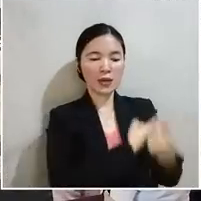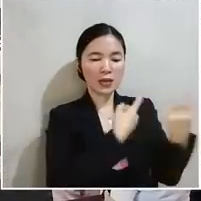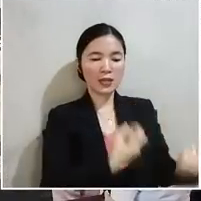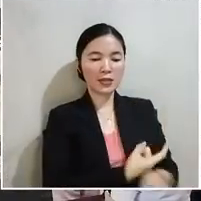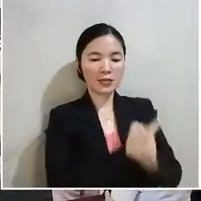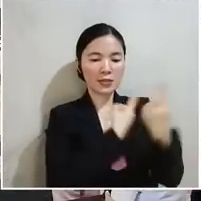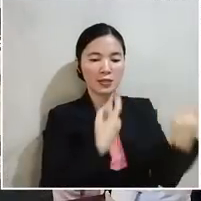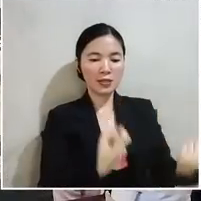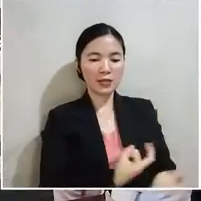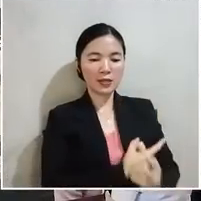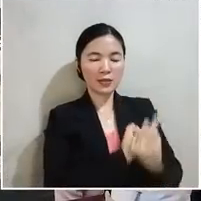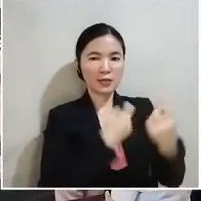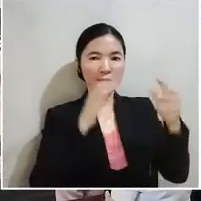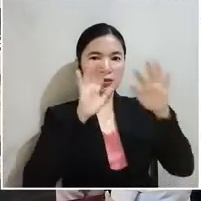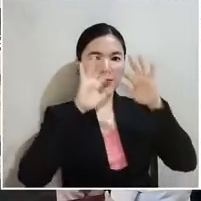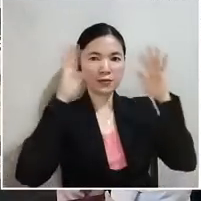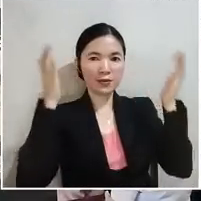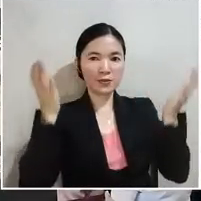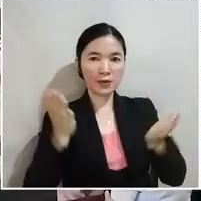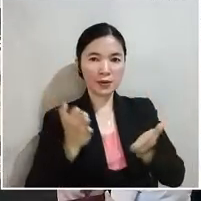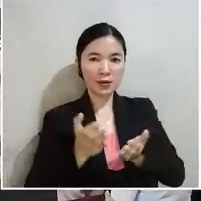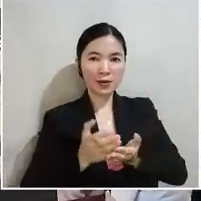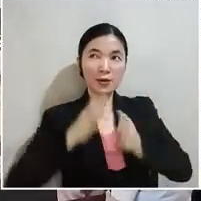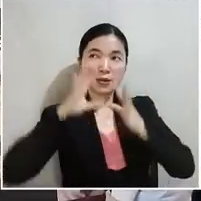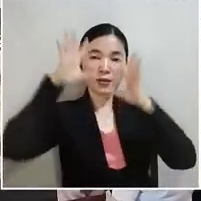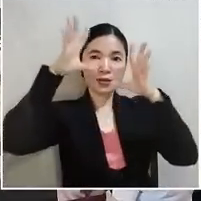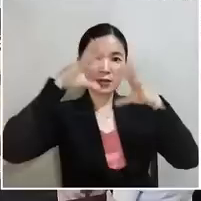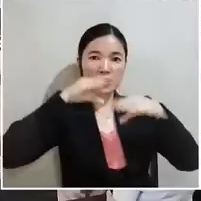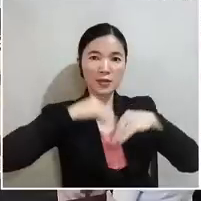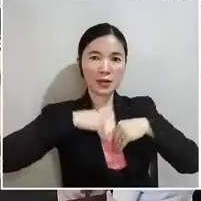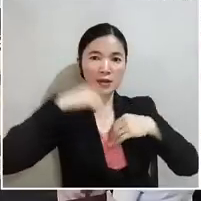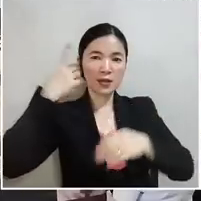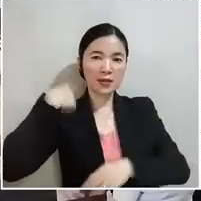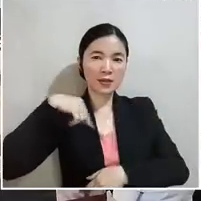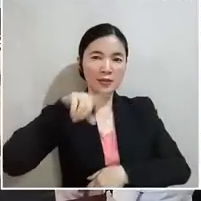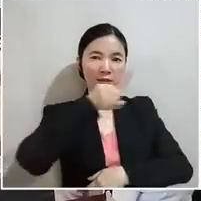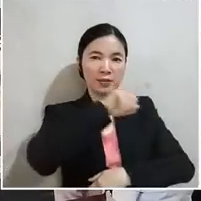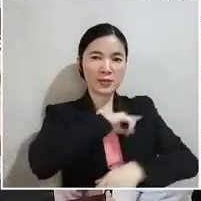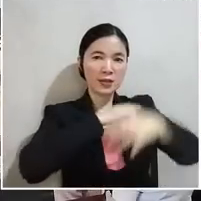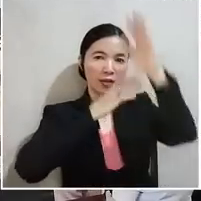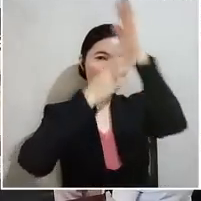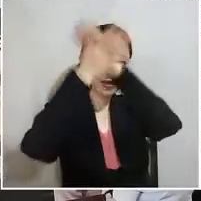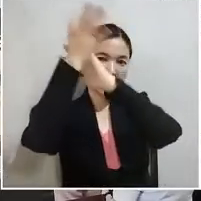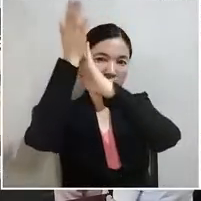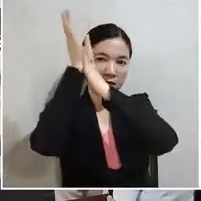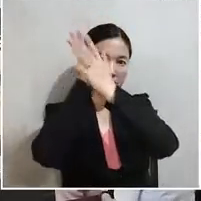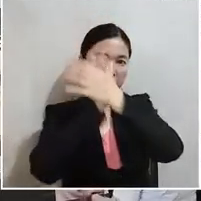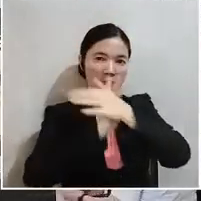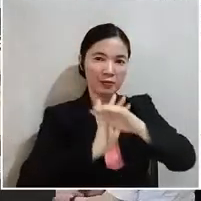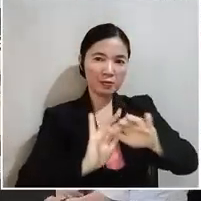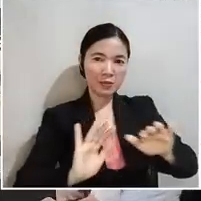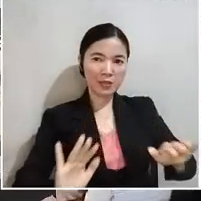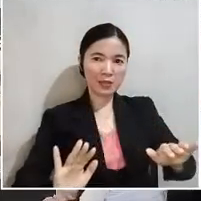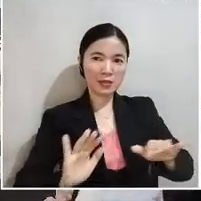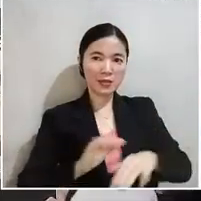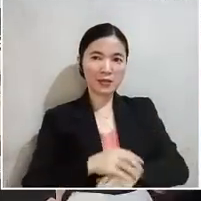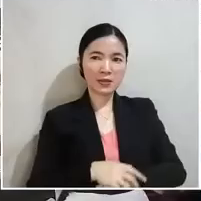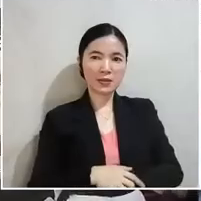sins of the world, grant us